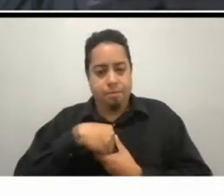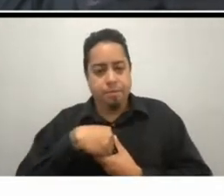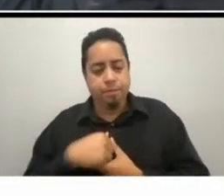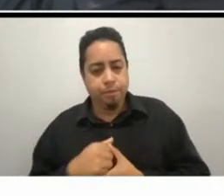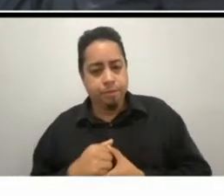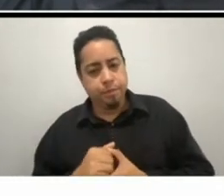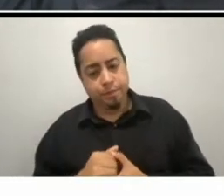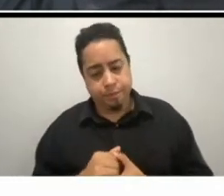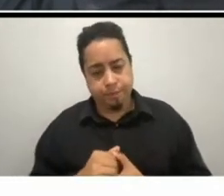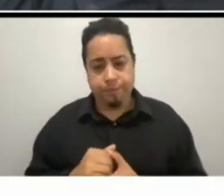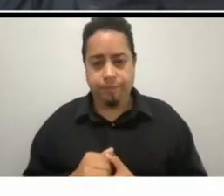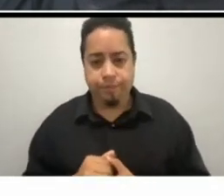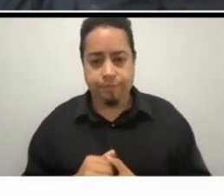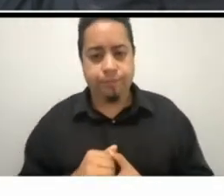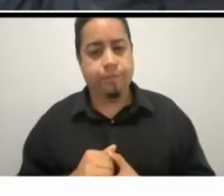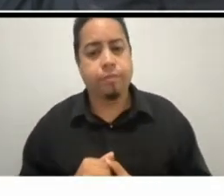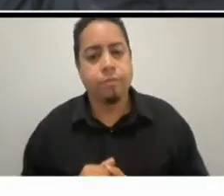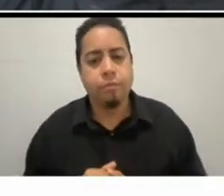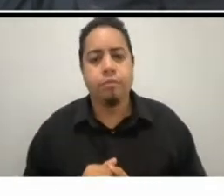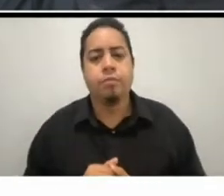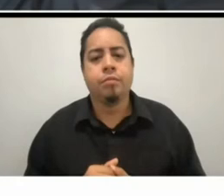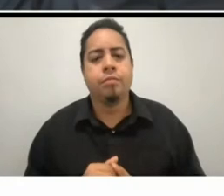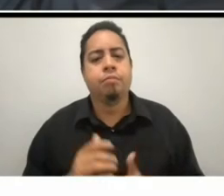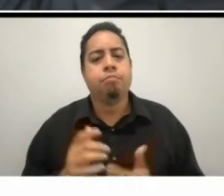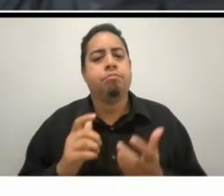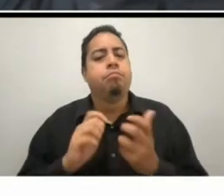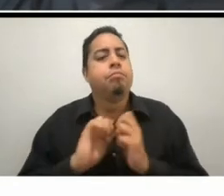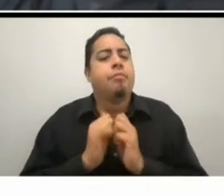How else will I ever approach him